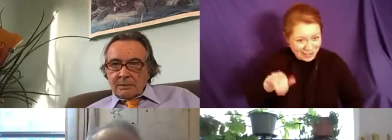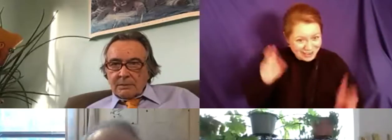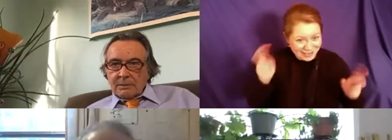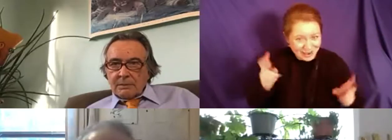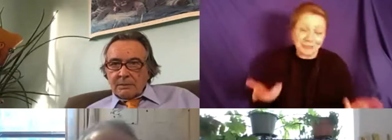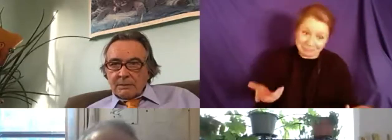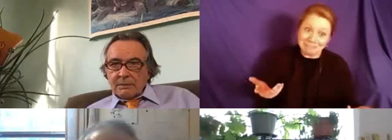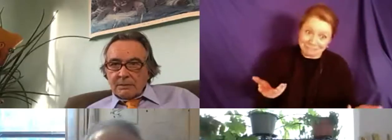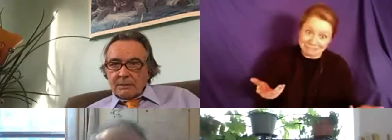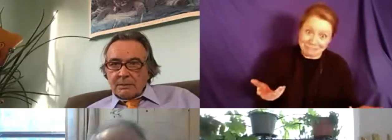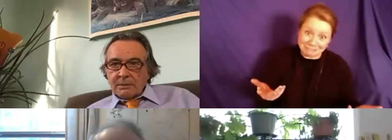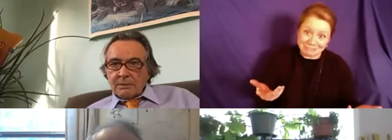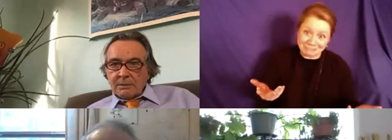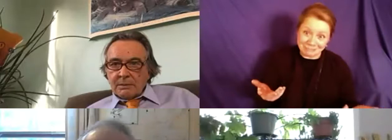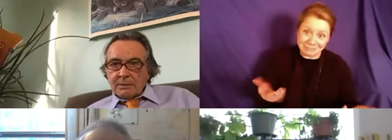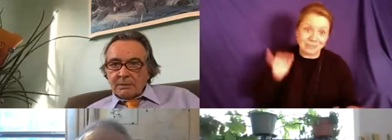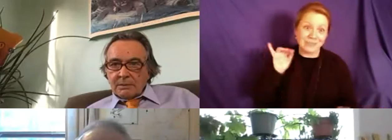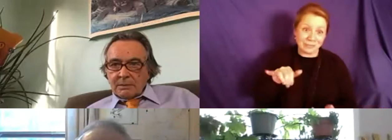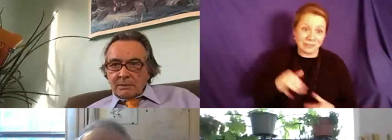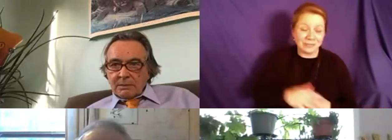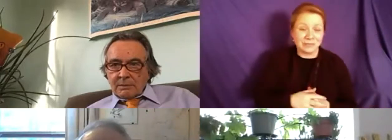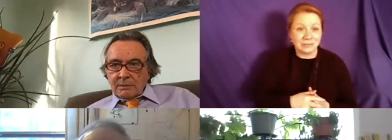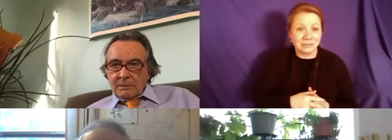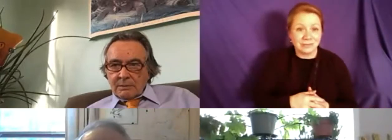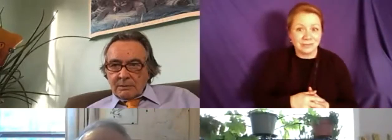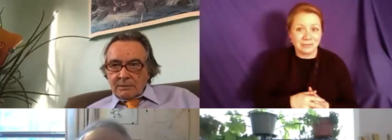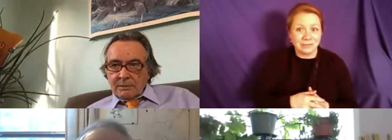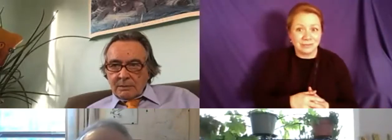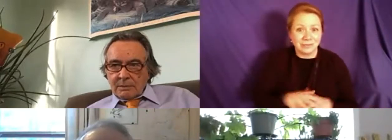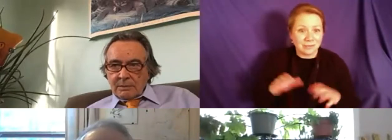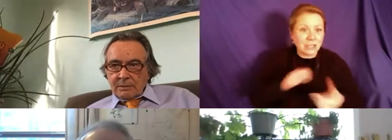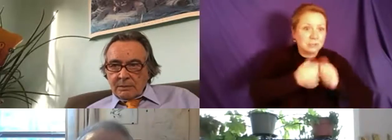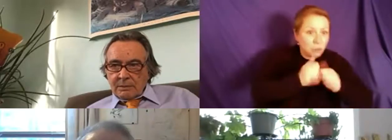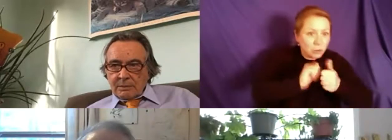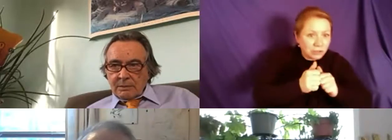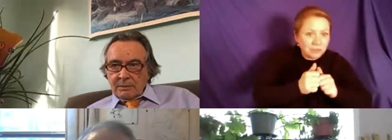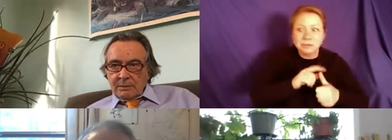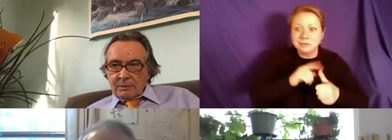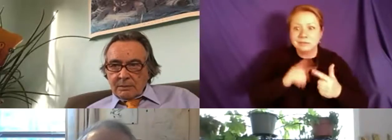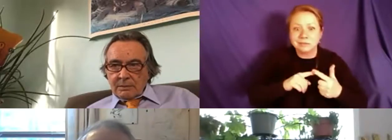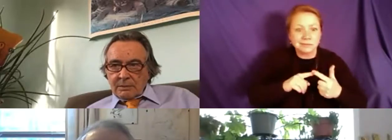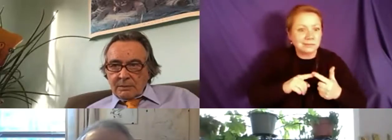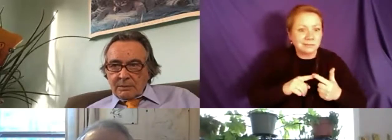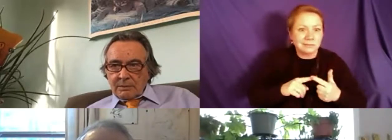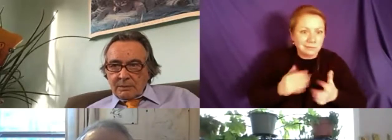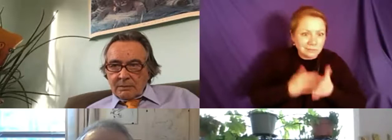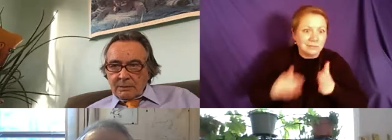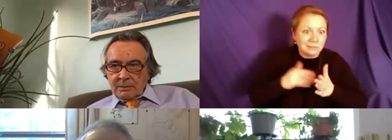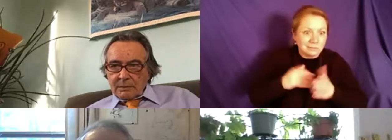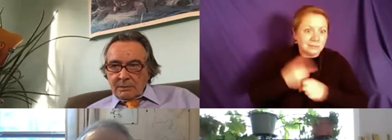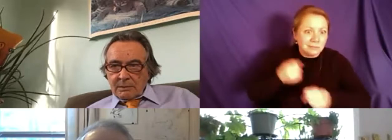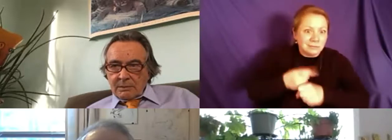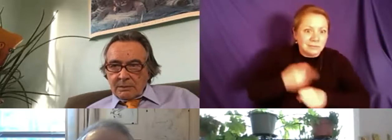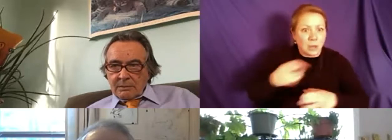Well, the years of doing sports and, you know, just, you know,